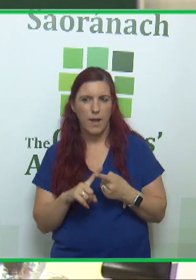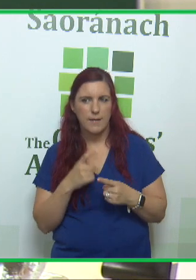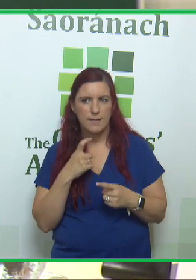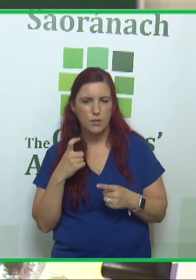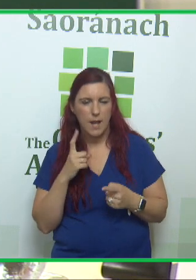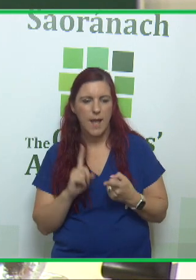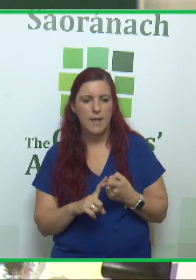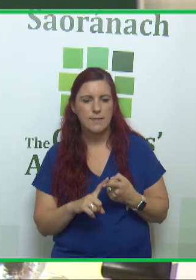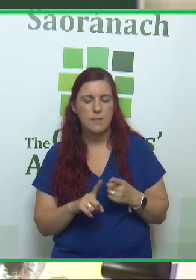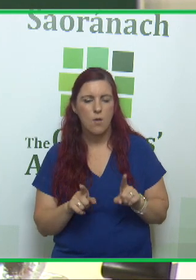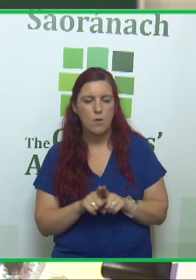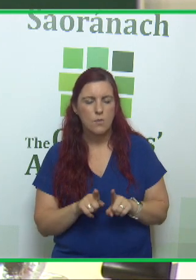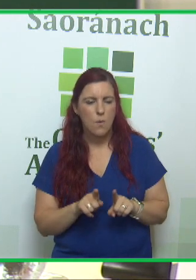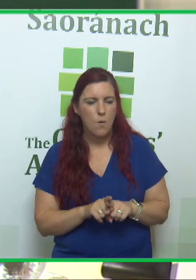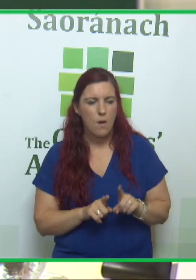the